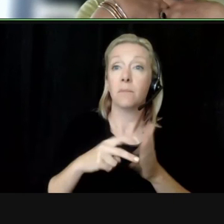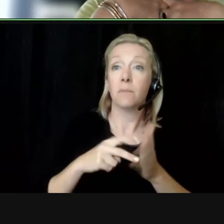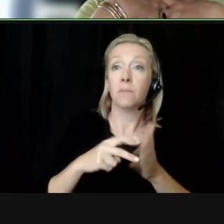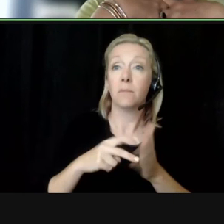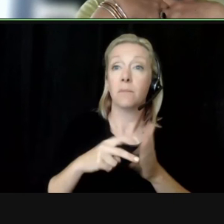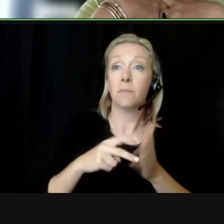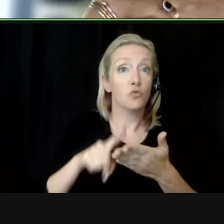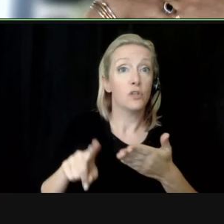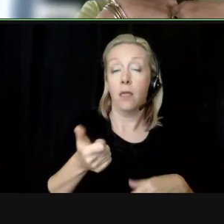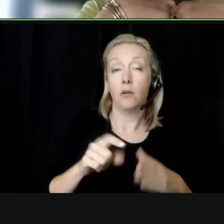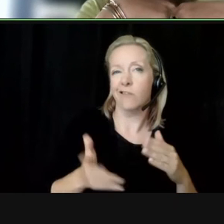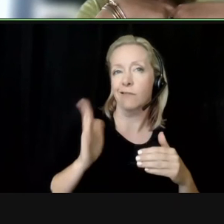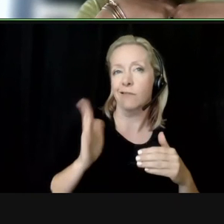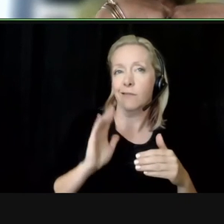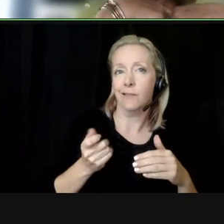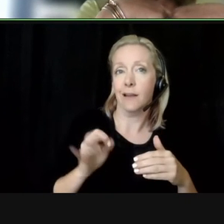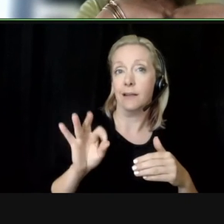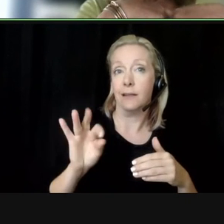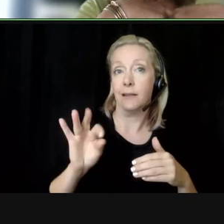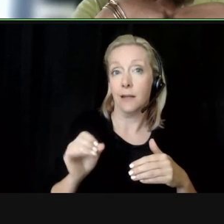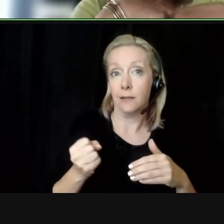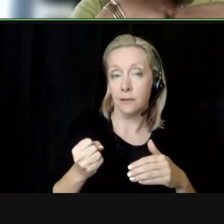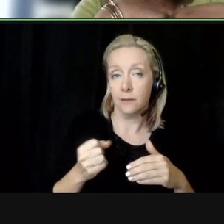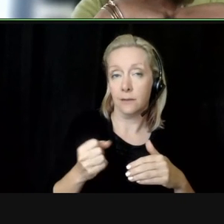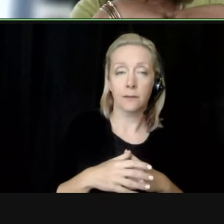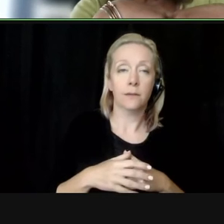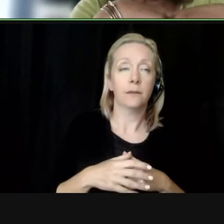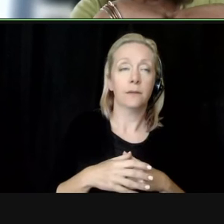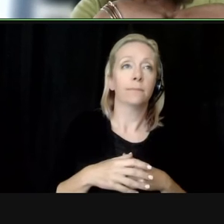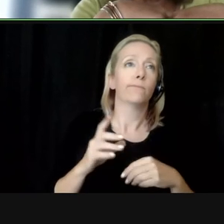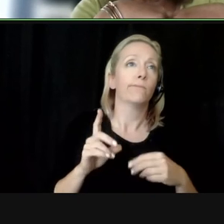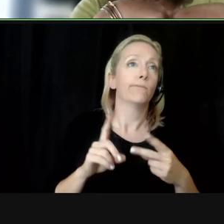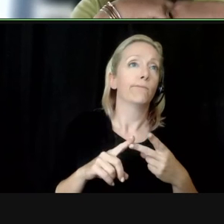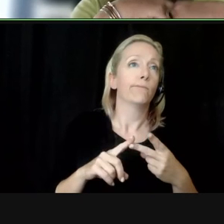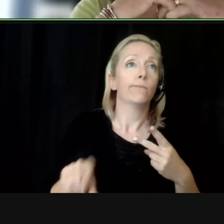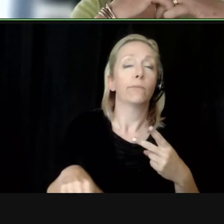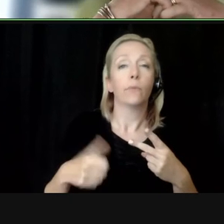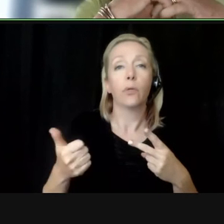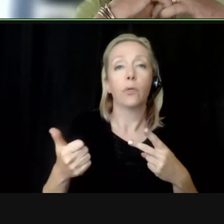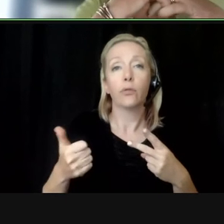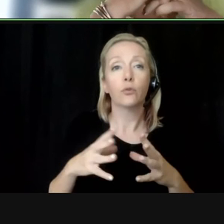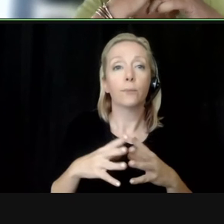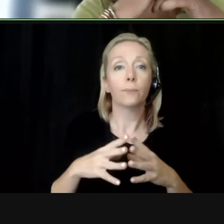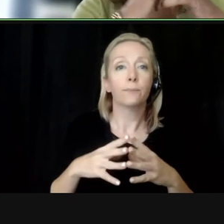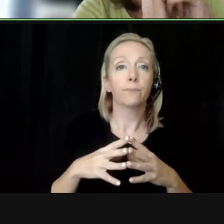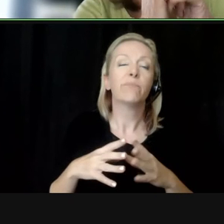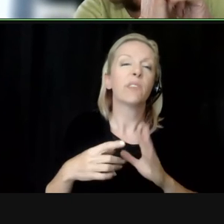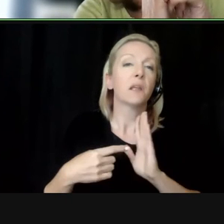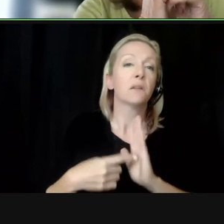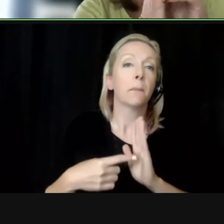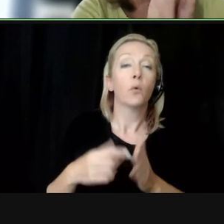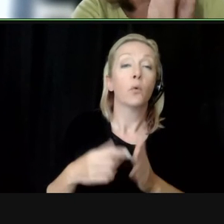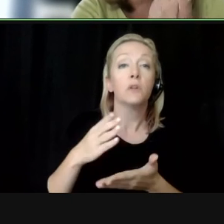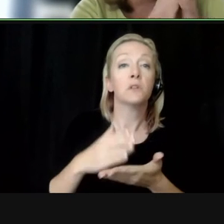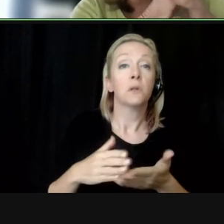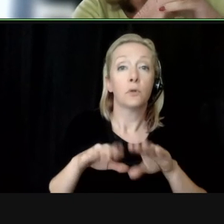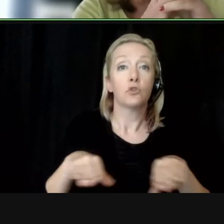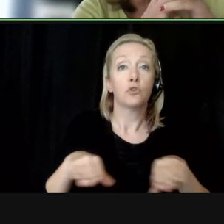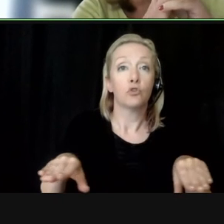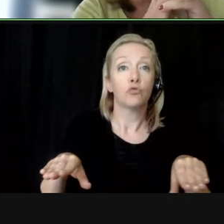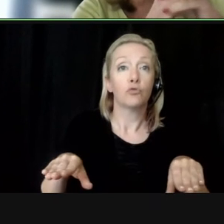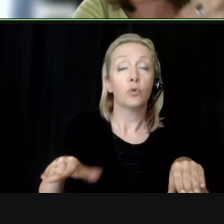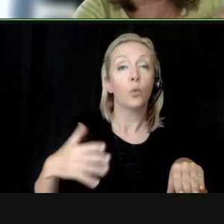started in the 1990s. We know that Some children that have special